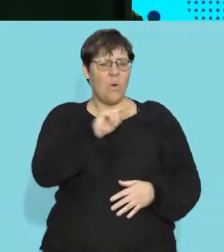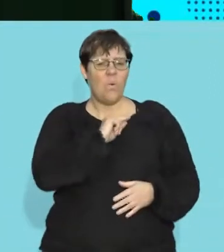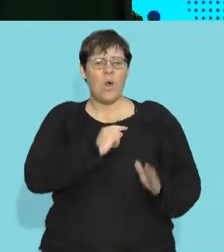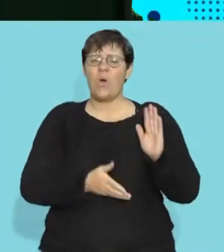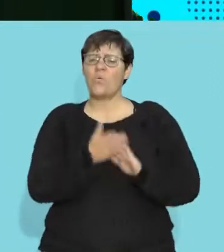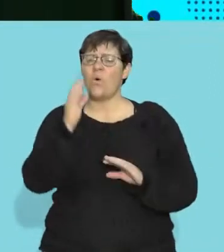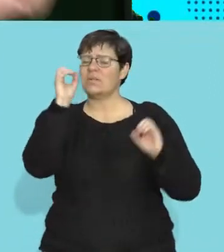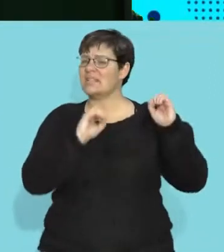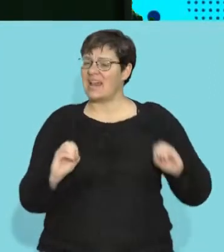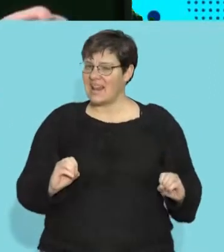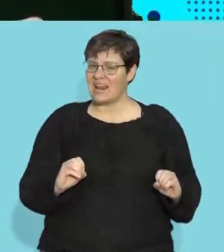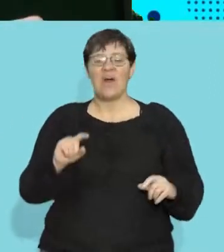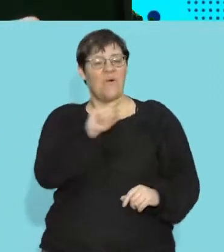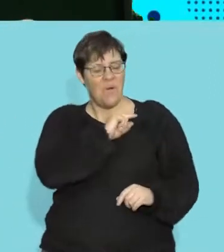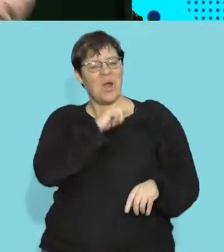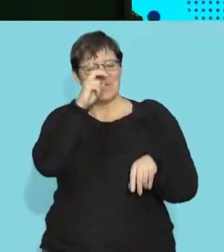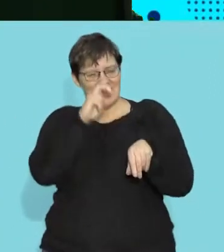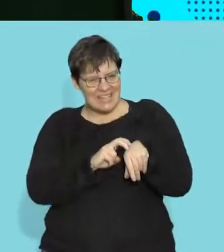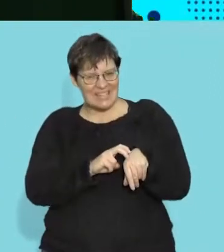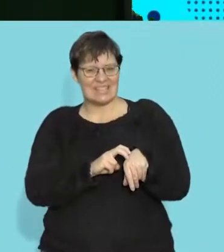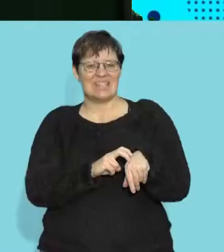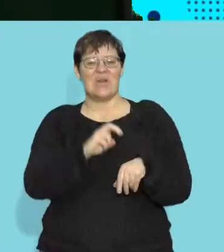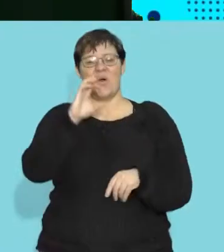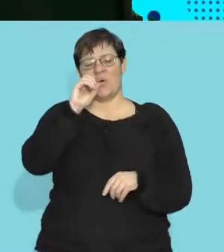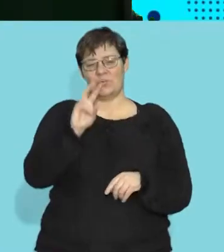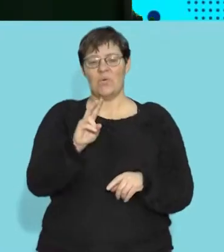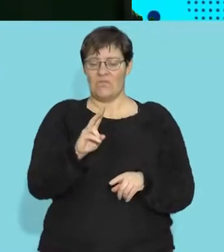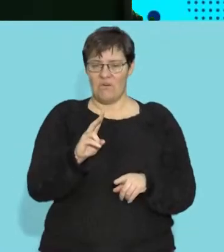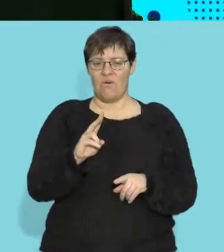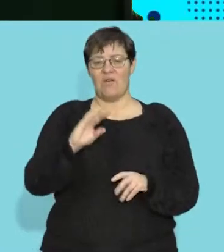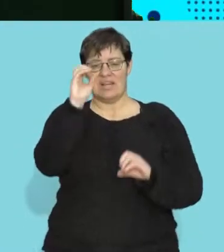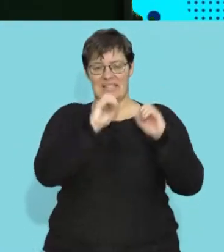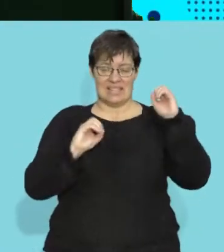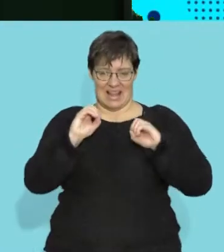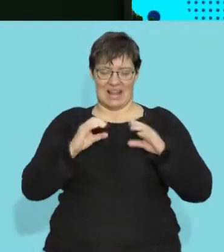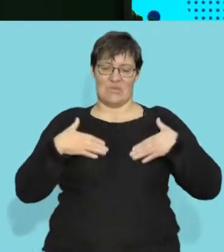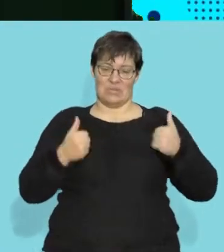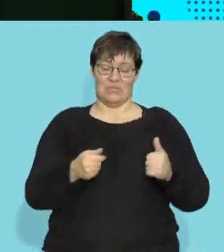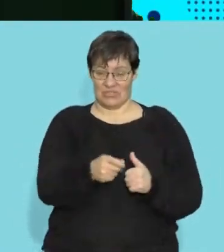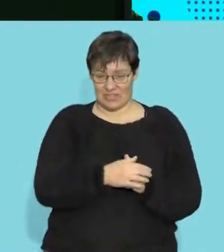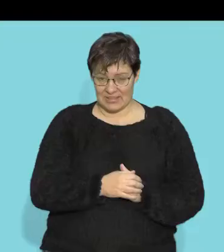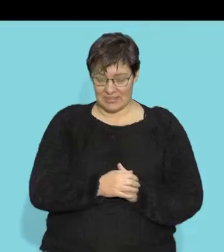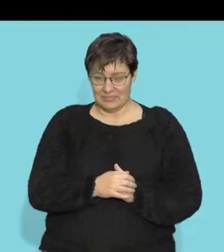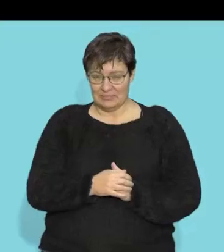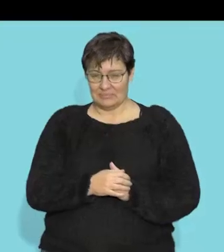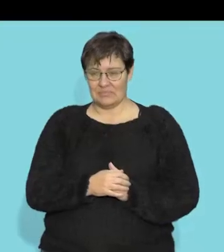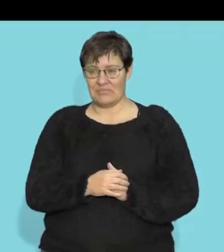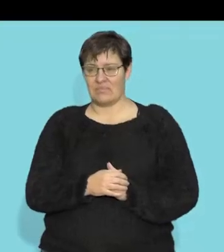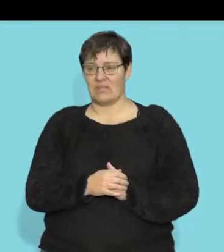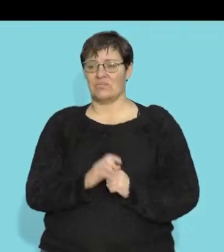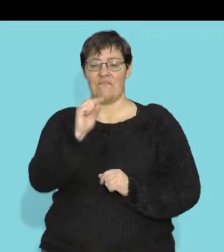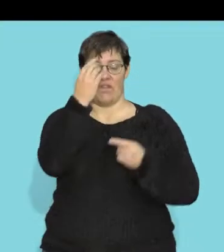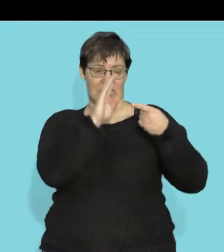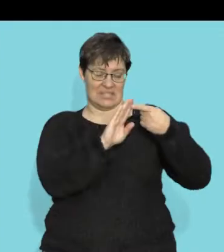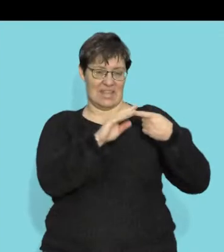need to go to the cells? That's why I need oxygen, for cellular respiration. Okay, so here we start our